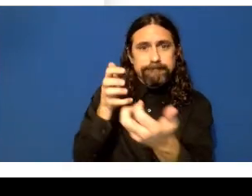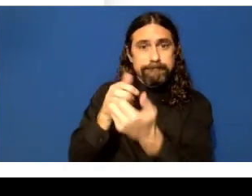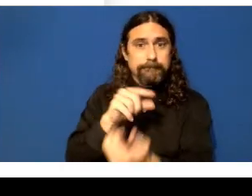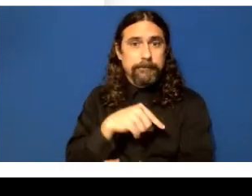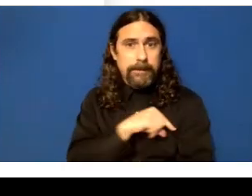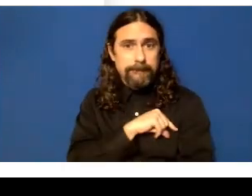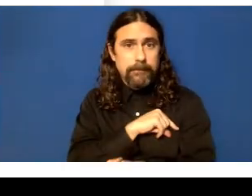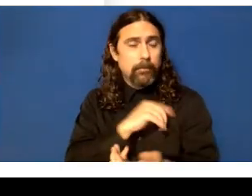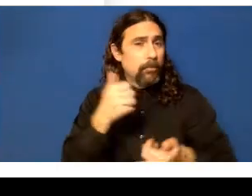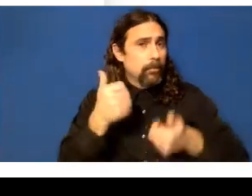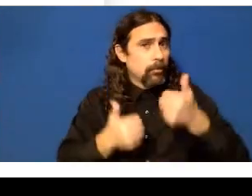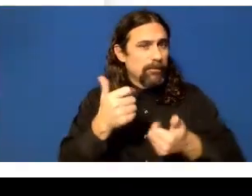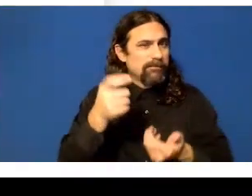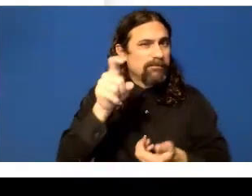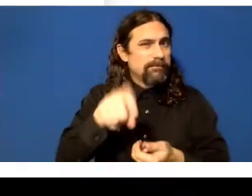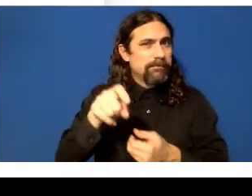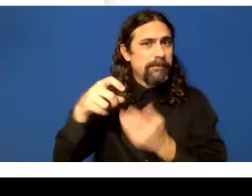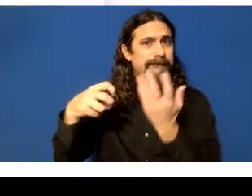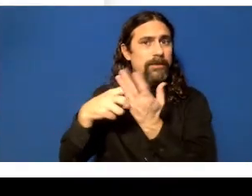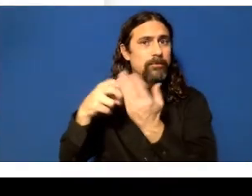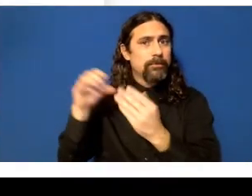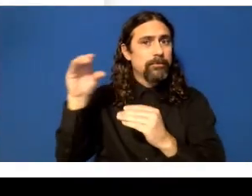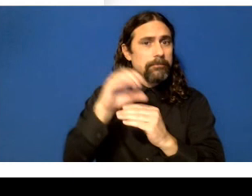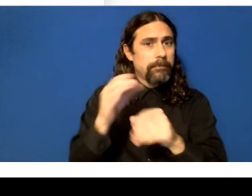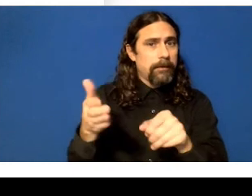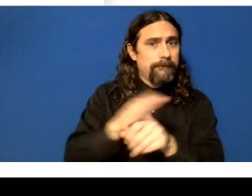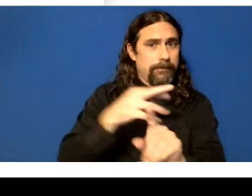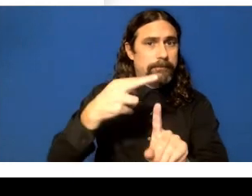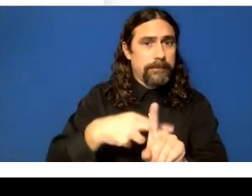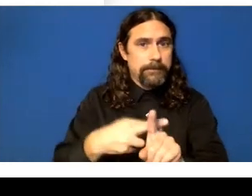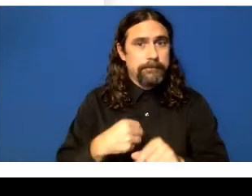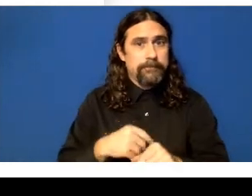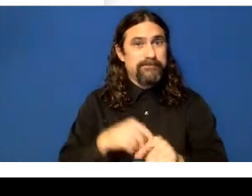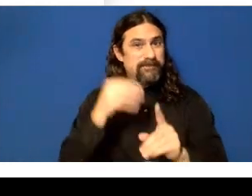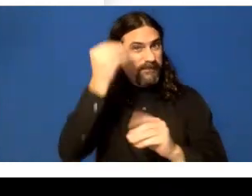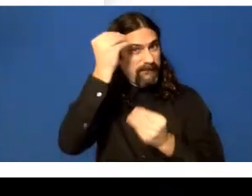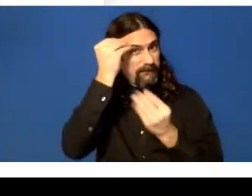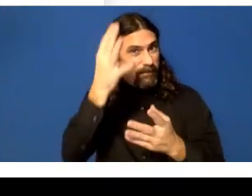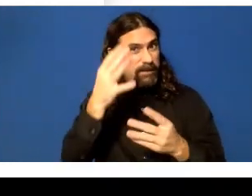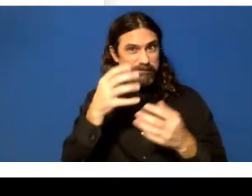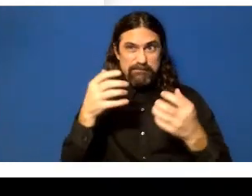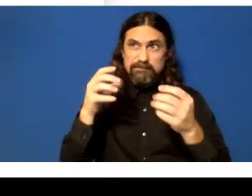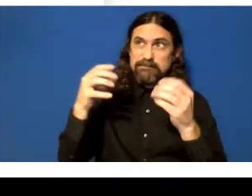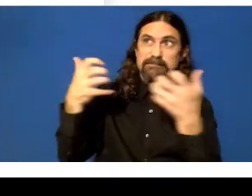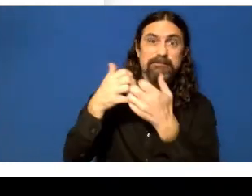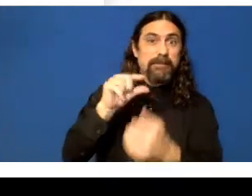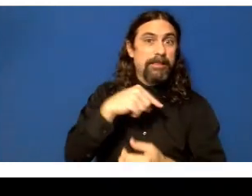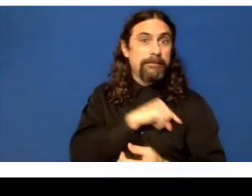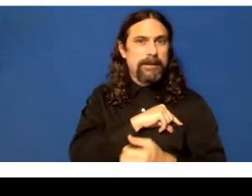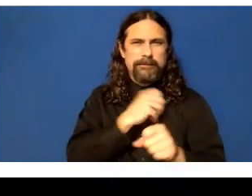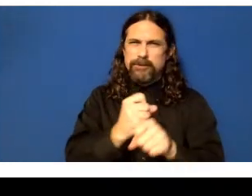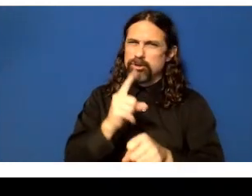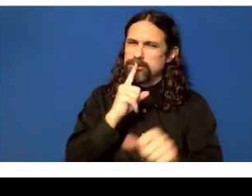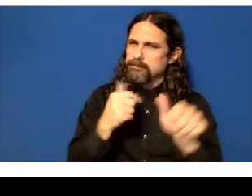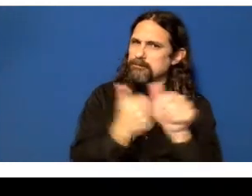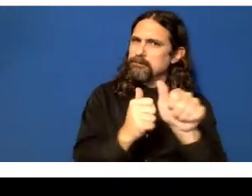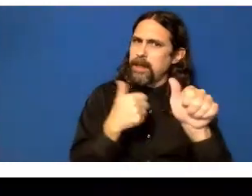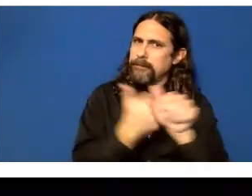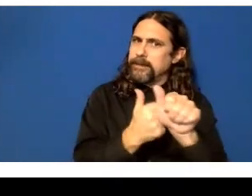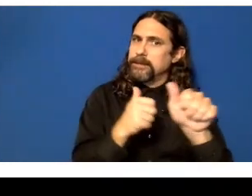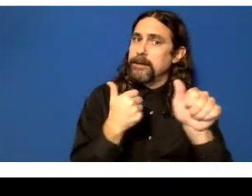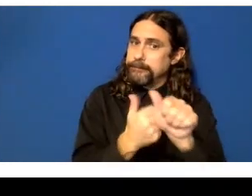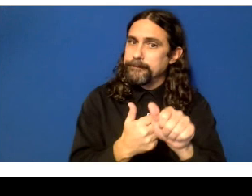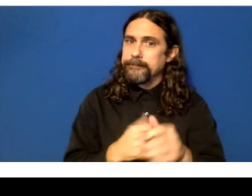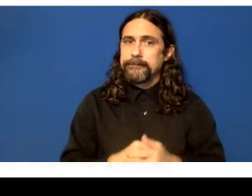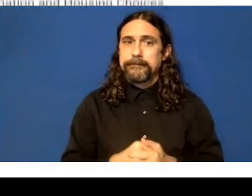need a voucher to cover the rent. Since this info determines your eligibility, remember to keep it up to date.